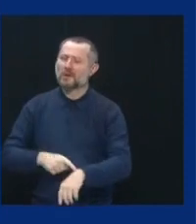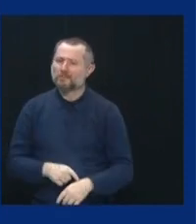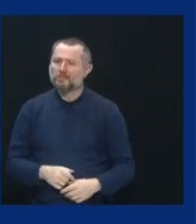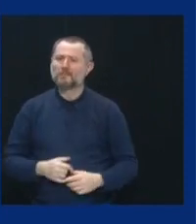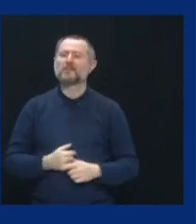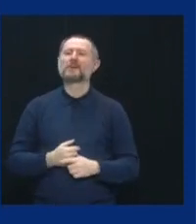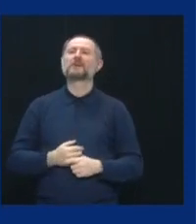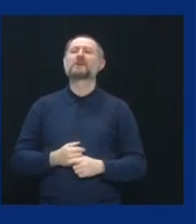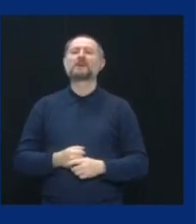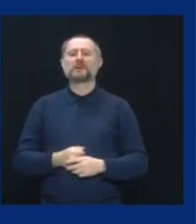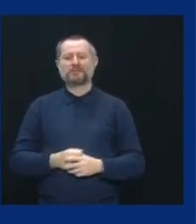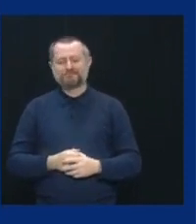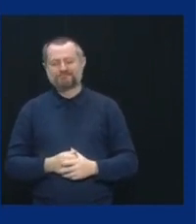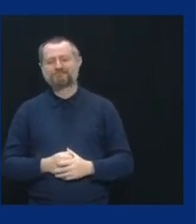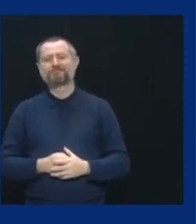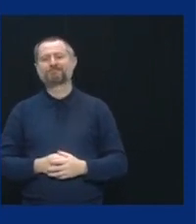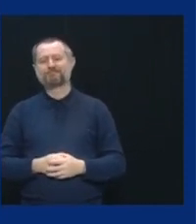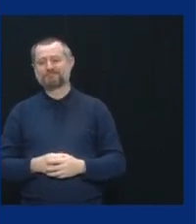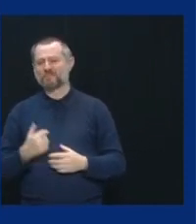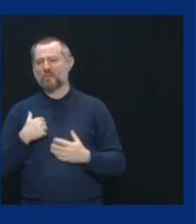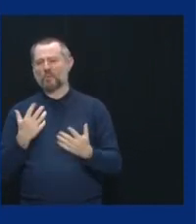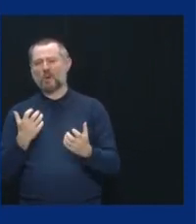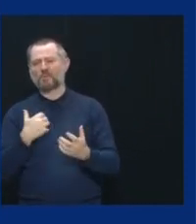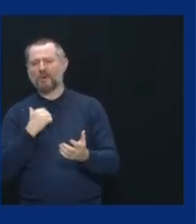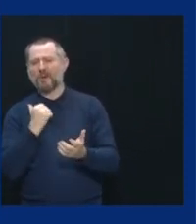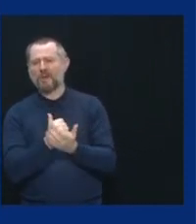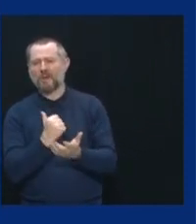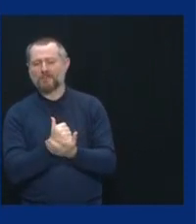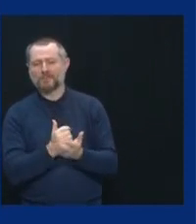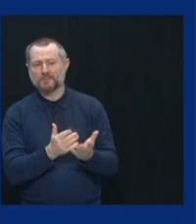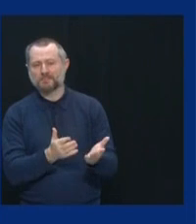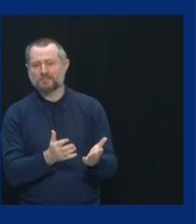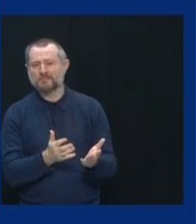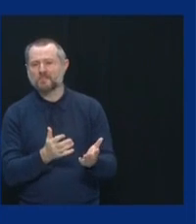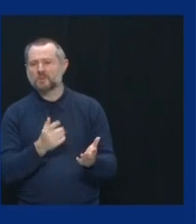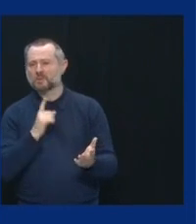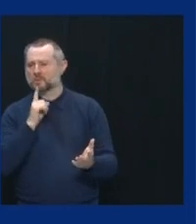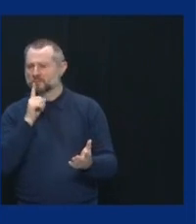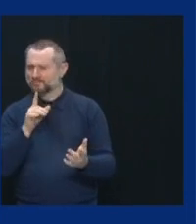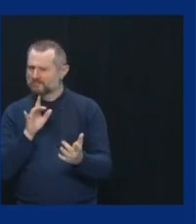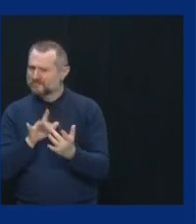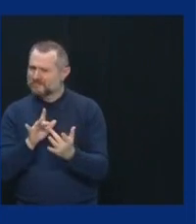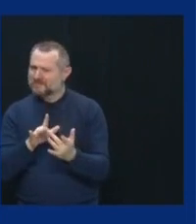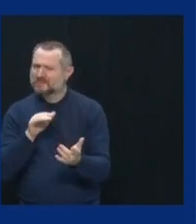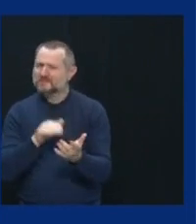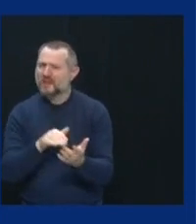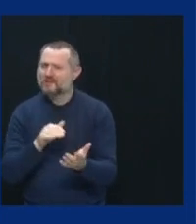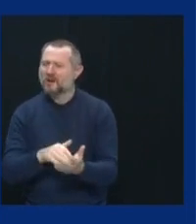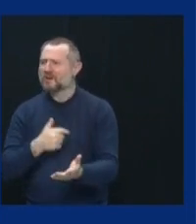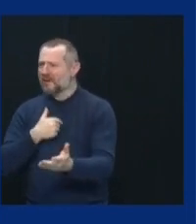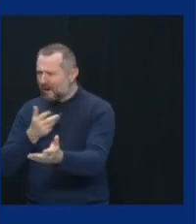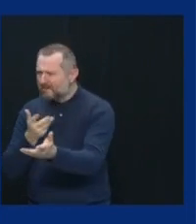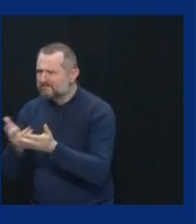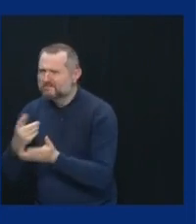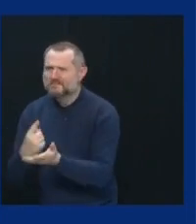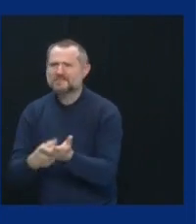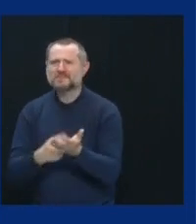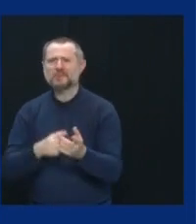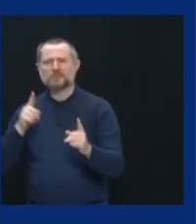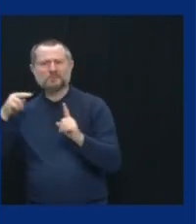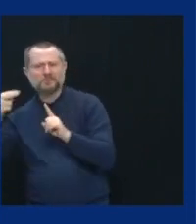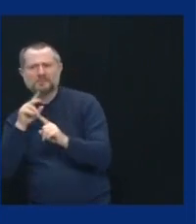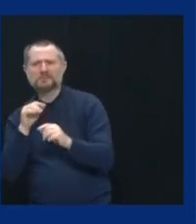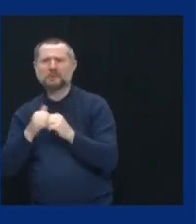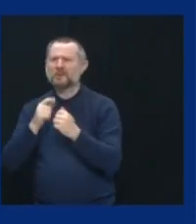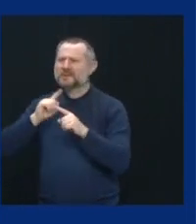he looked to me to be helpful to him. And I spoke to doctors, and different doctors had different theories, and he should try this, he